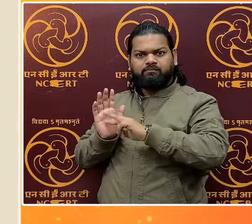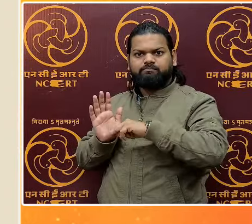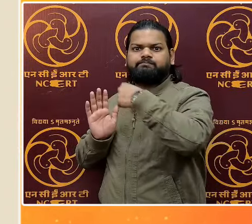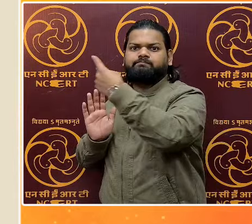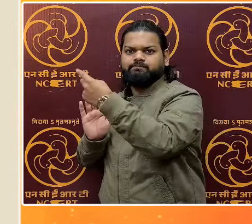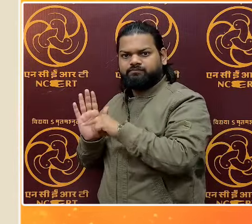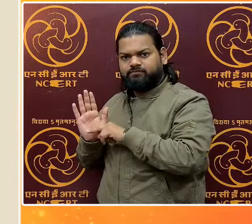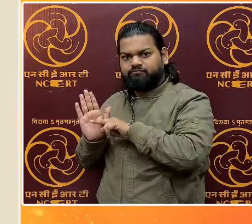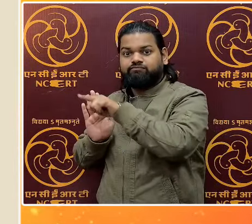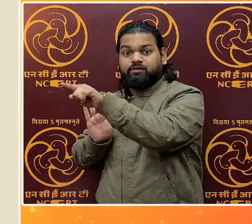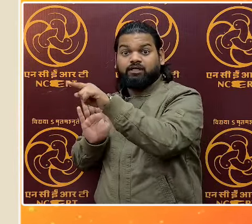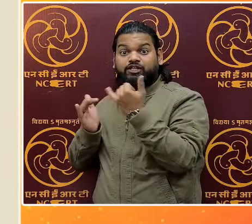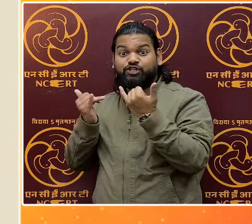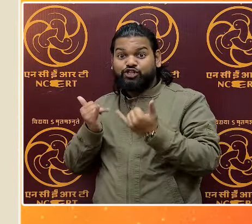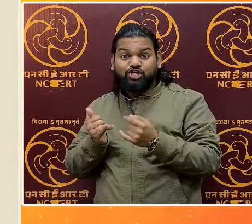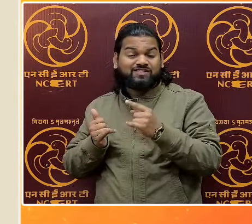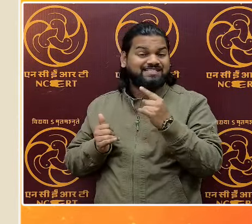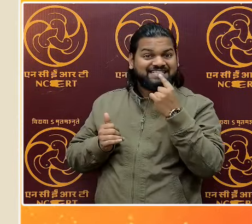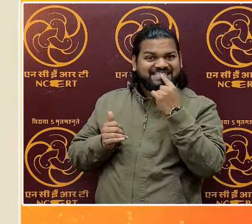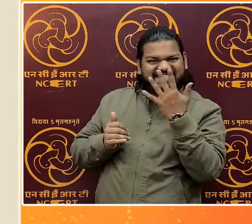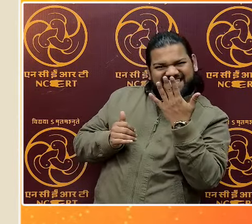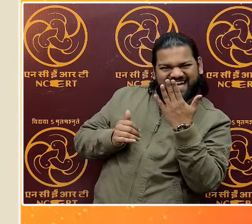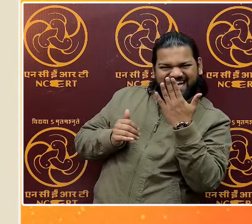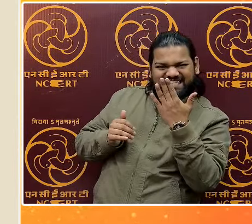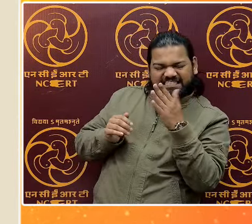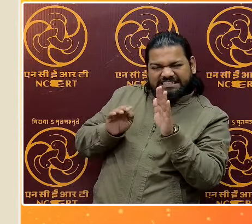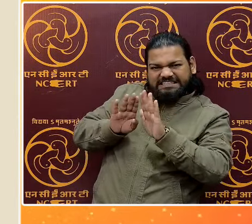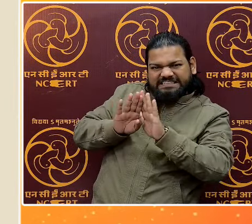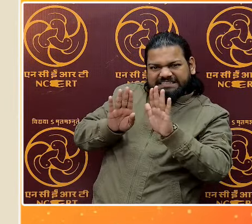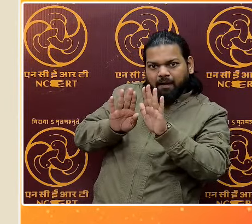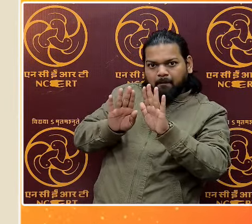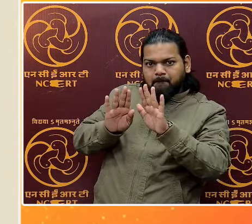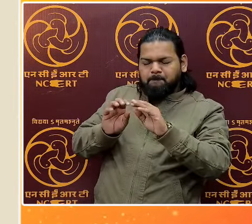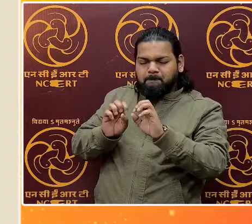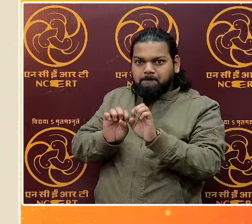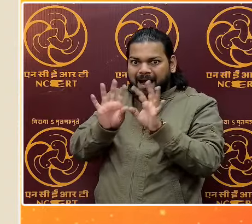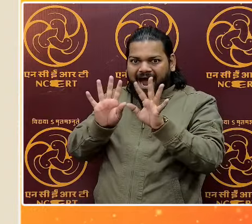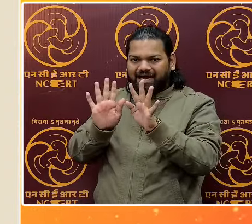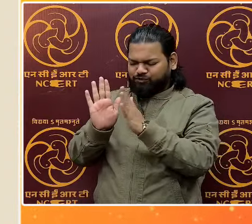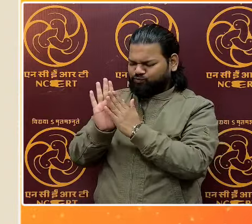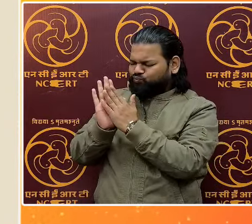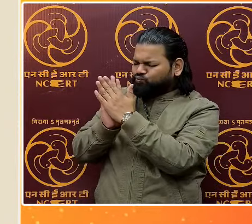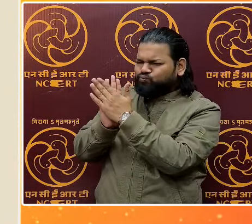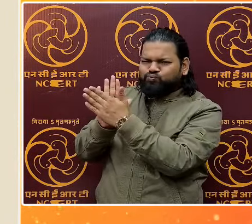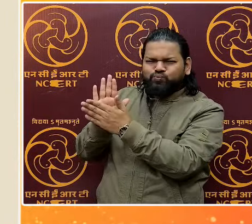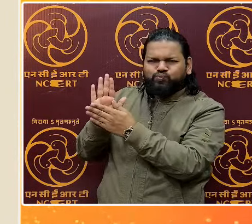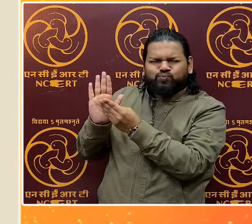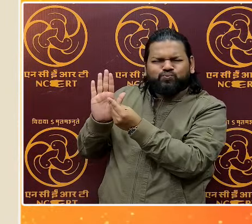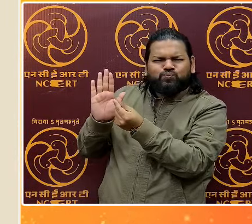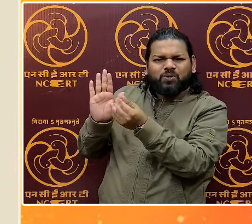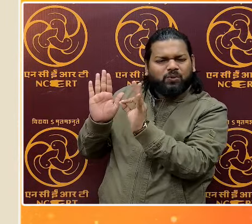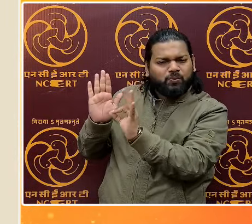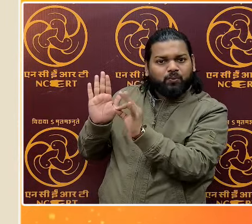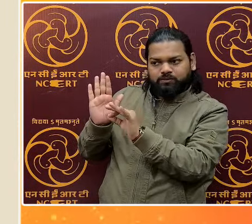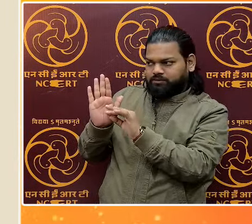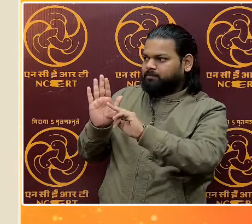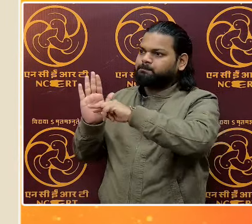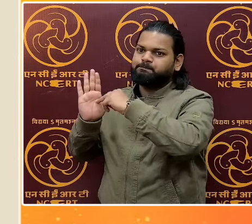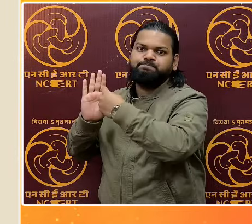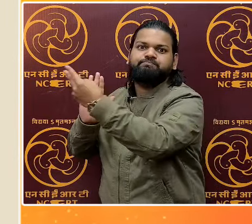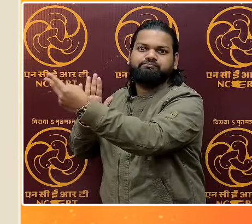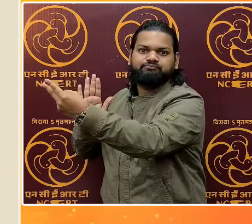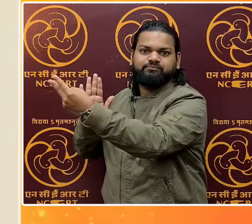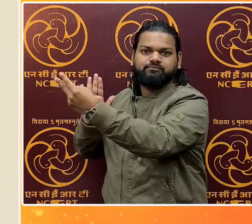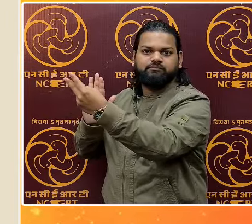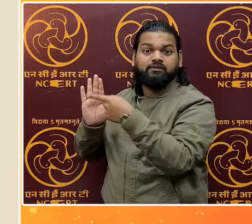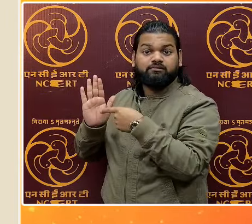our mirror is shiny, the surface is shiny and smooth, it is getting reflected,